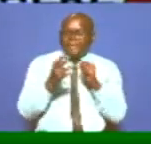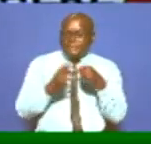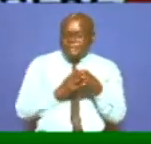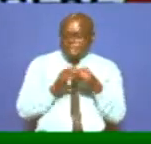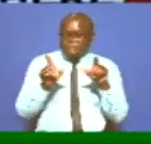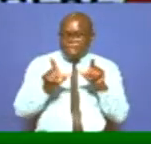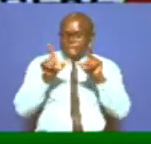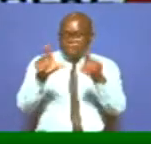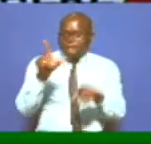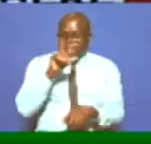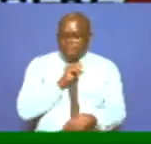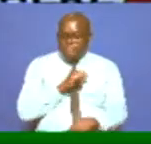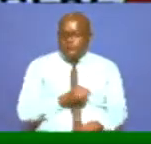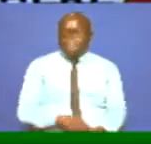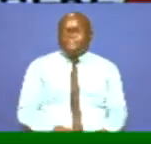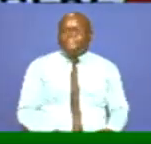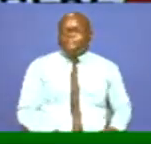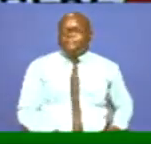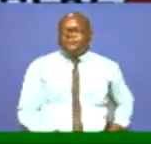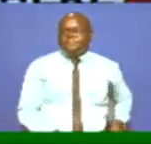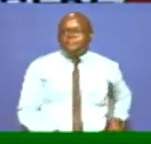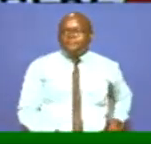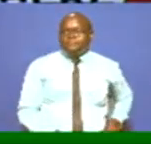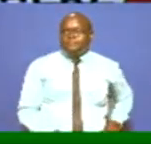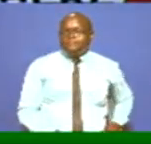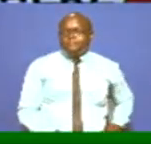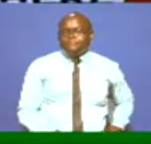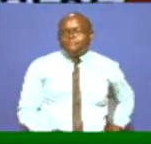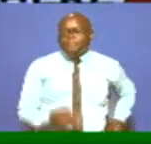certificate therein. A.